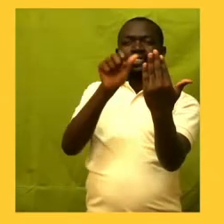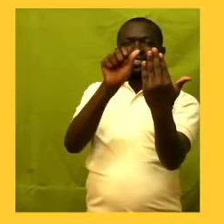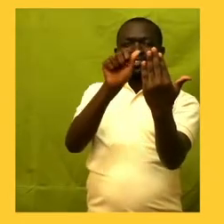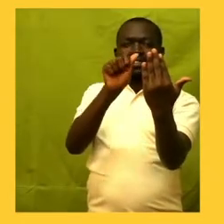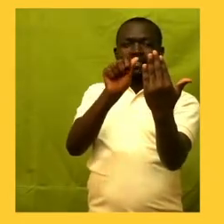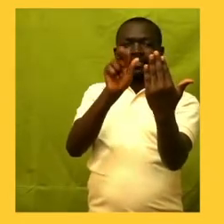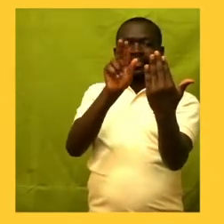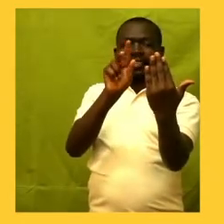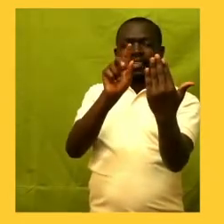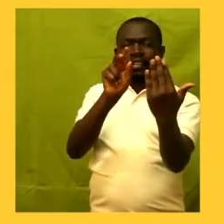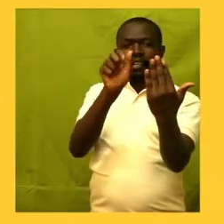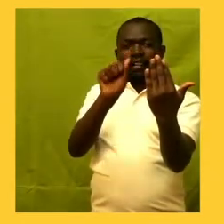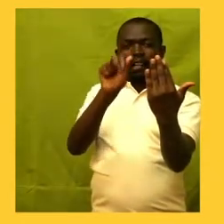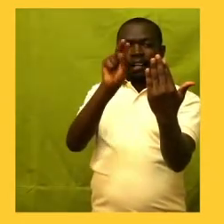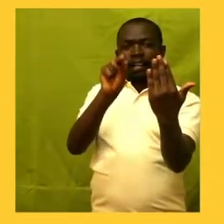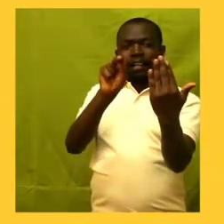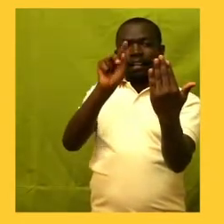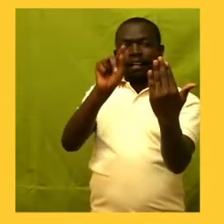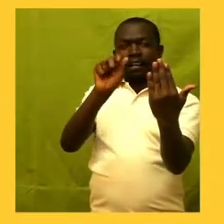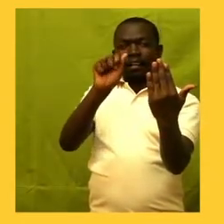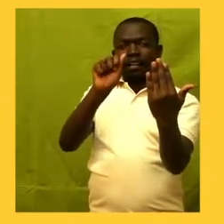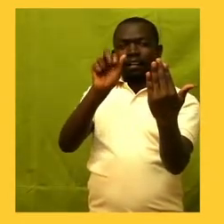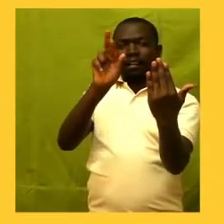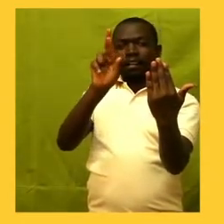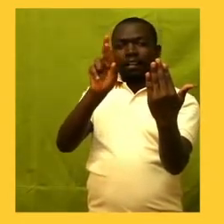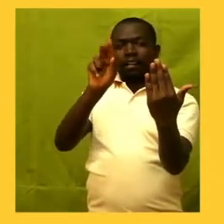What water body